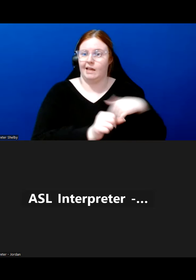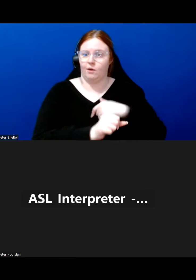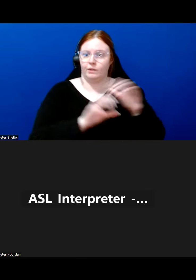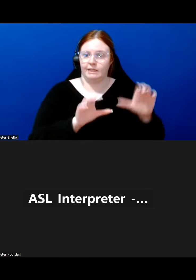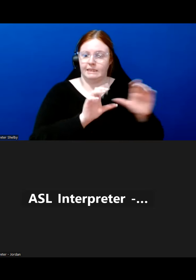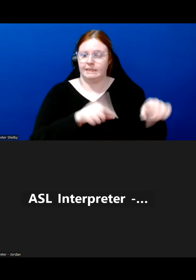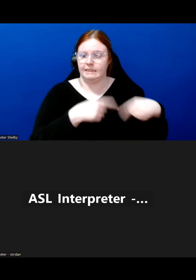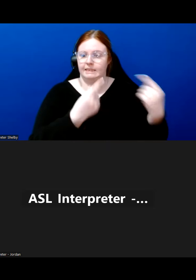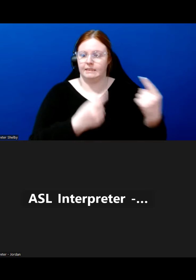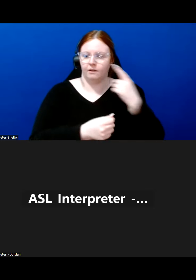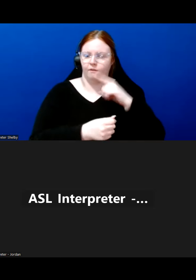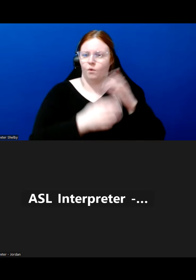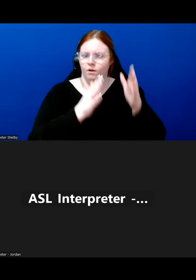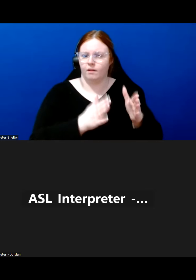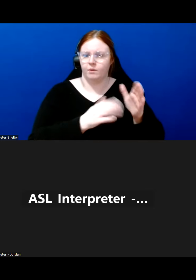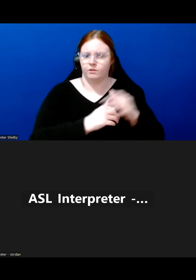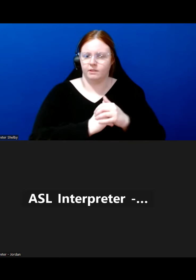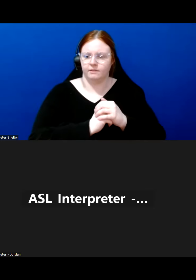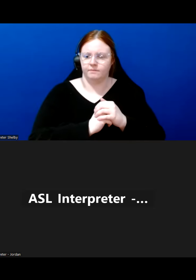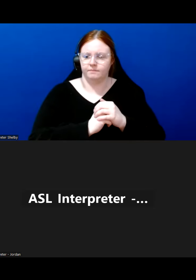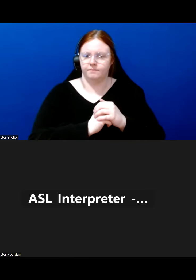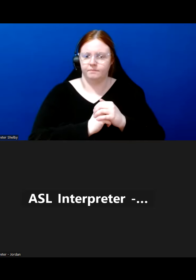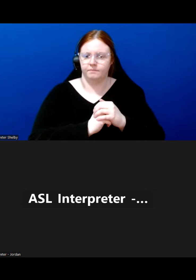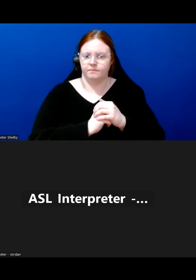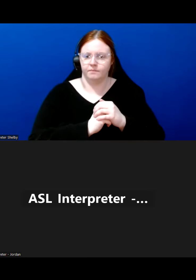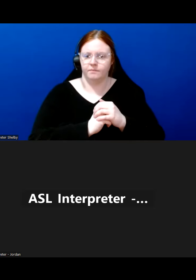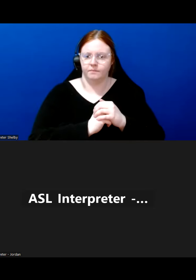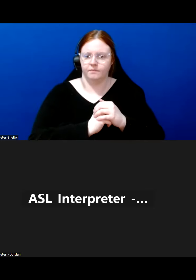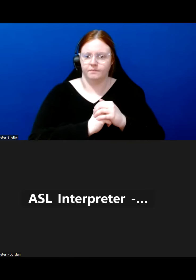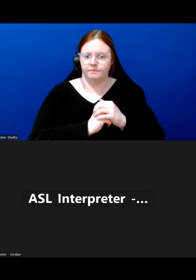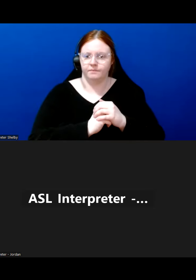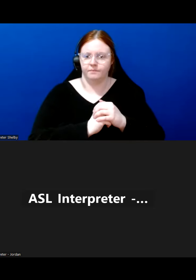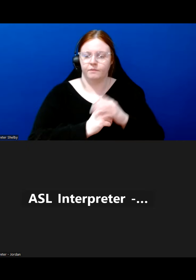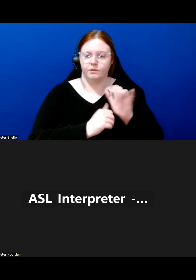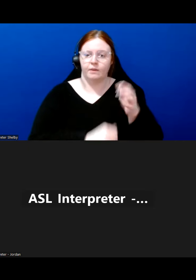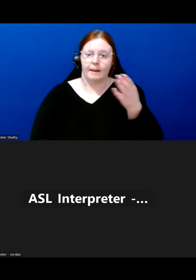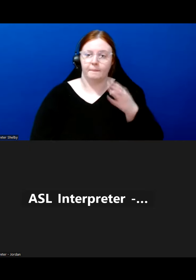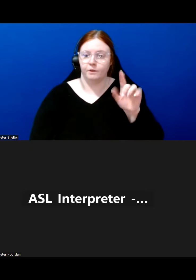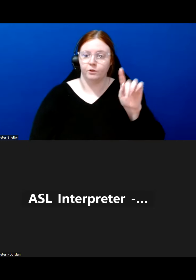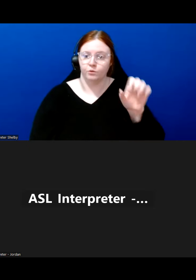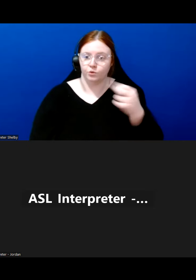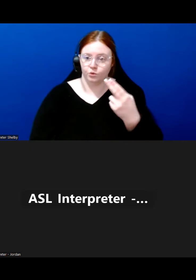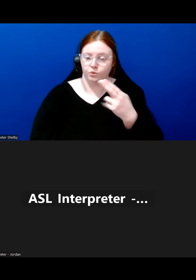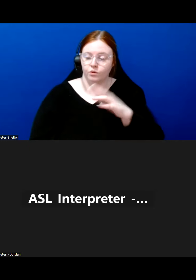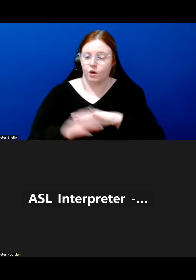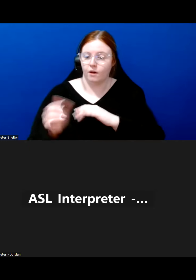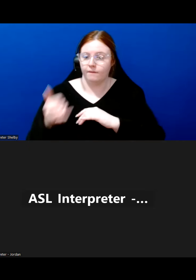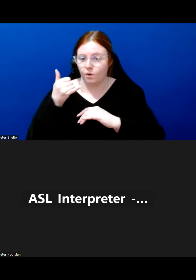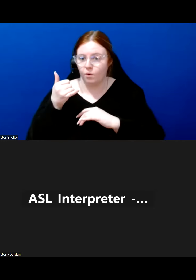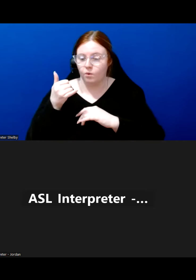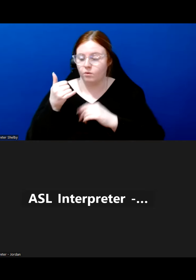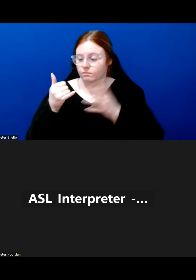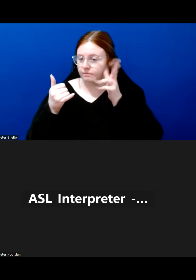for the person's hearing loss. So what you're hearing from, the Bluetooth streaming on your phone or from